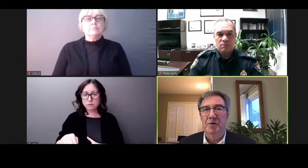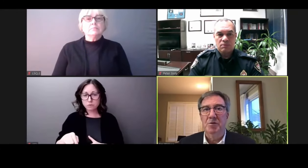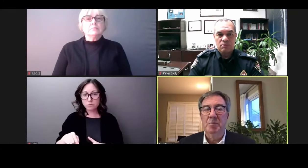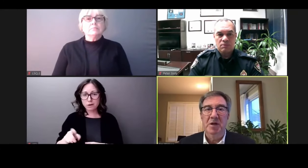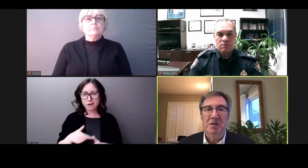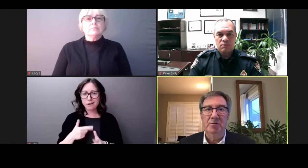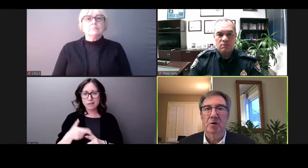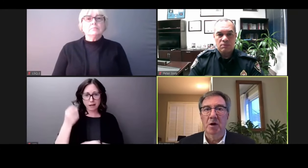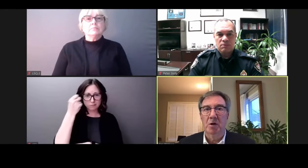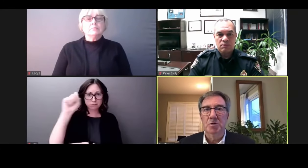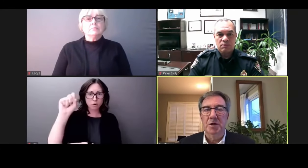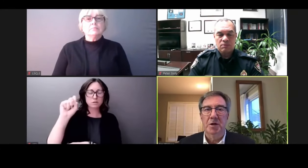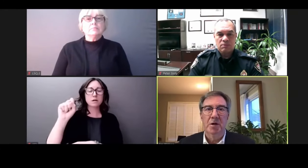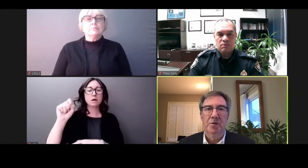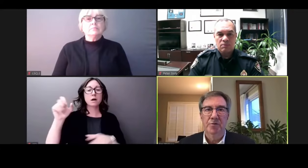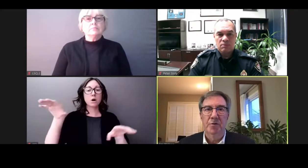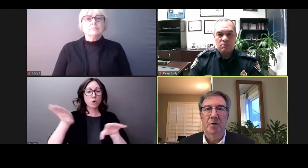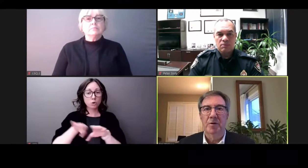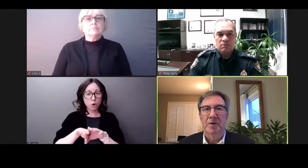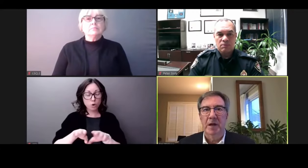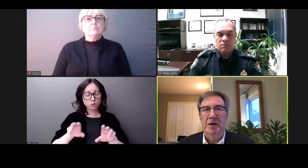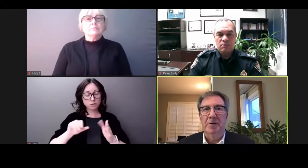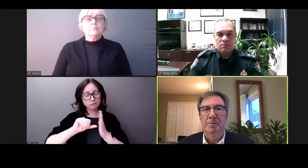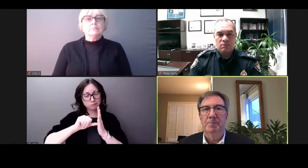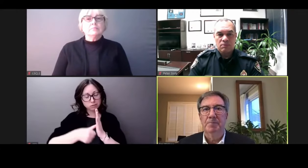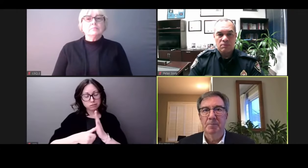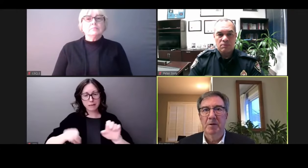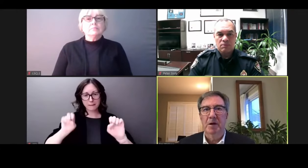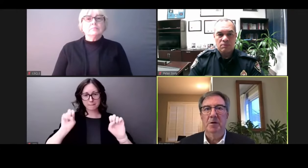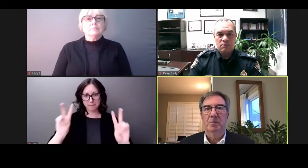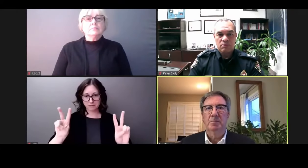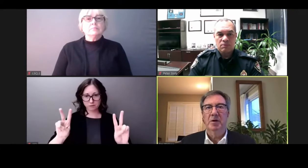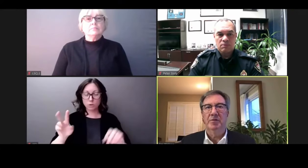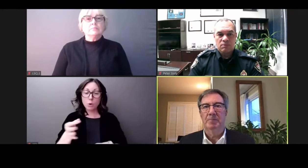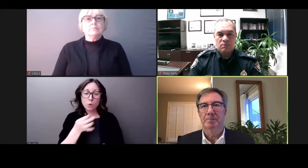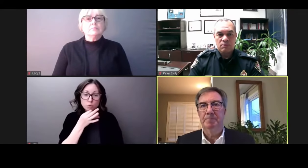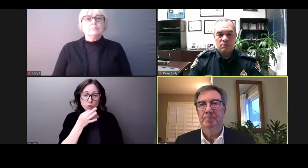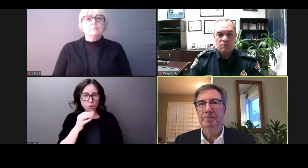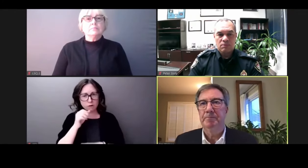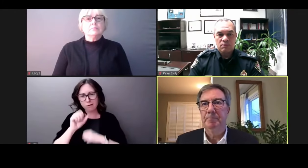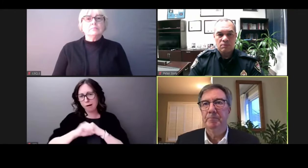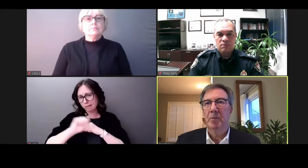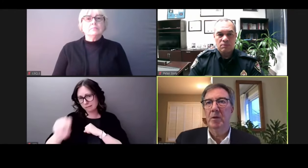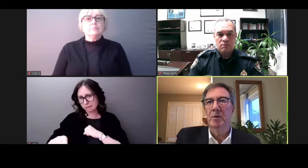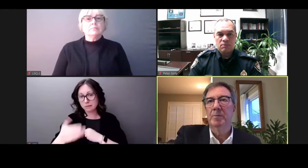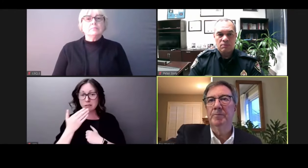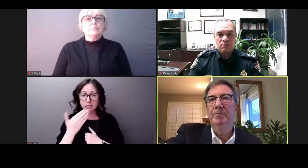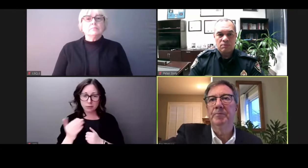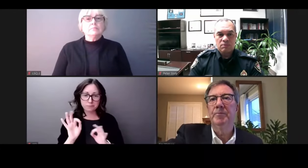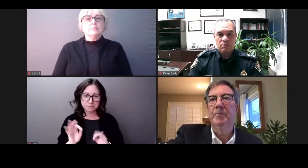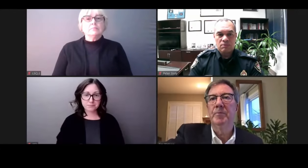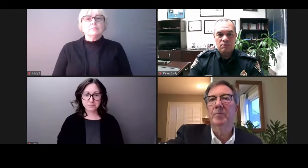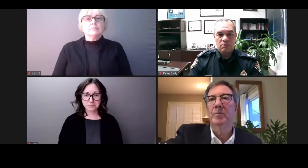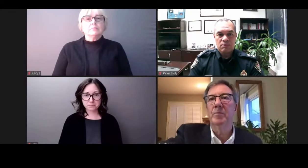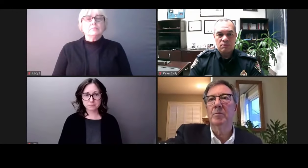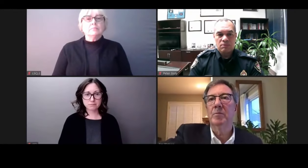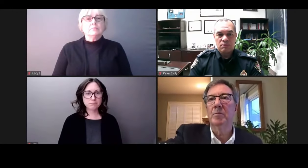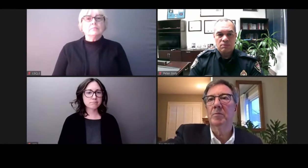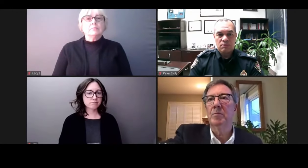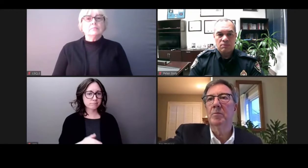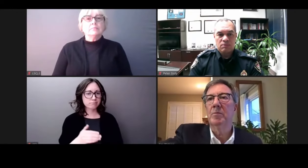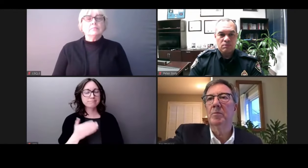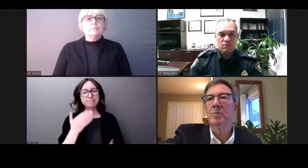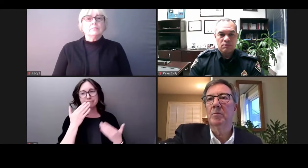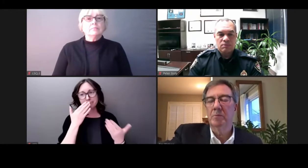protest to a peaceful conclusion sooner than later. Thank you, Elsie. Thank you. Unfortunately,